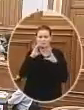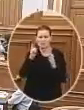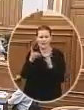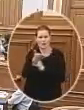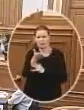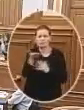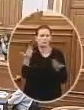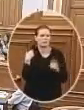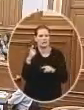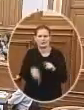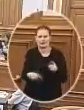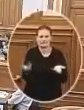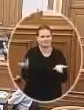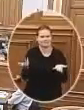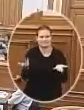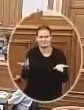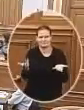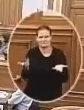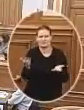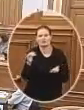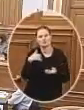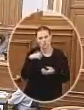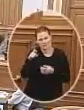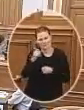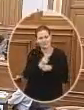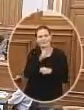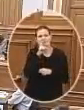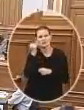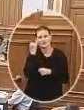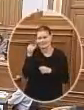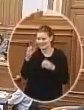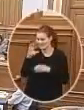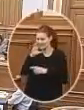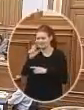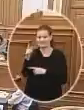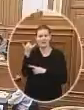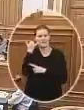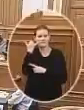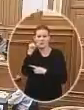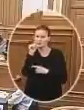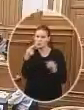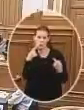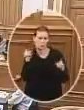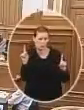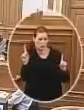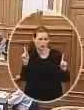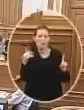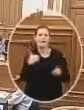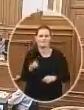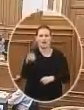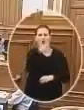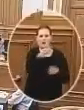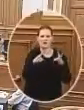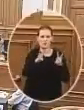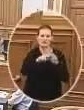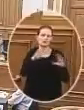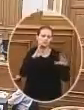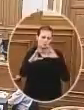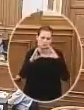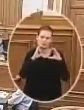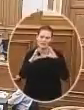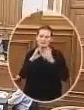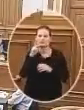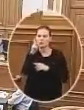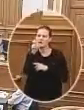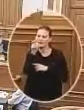that way of communicating doesn't work when you've got 350,000 people in one area. So I think Ken's point